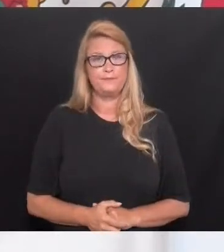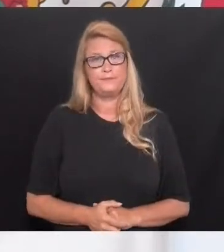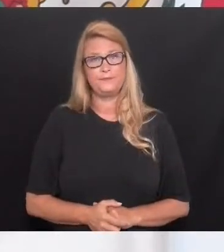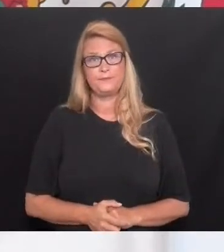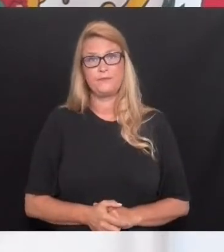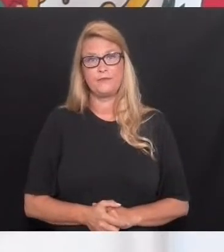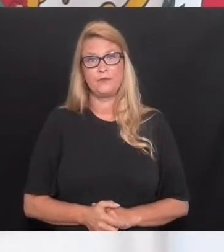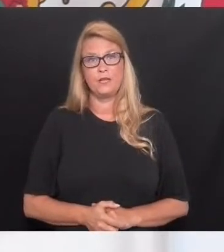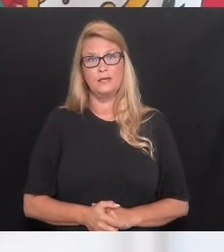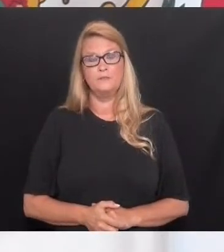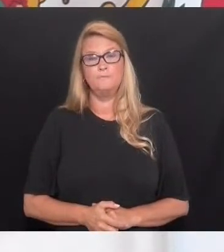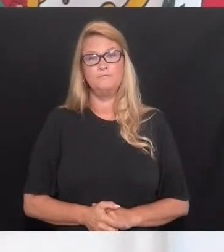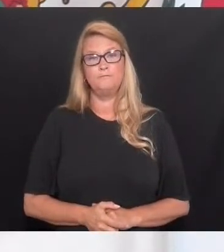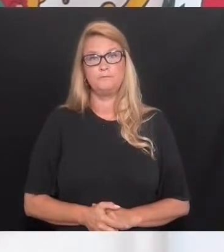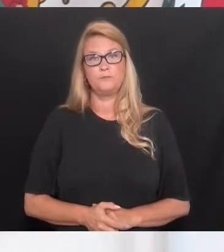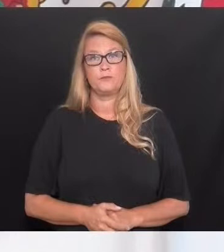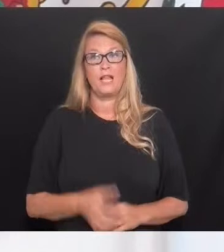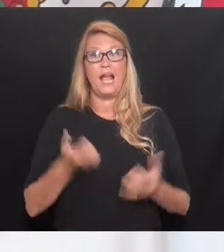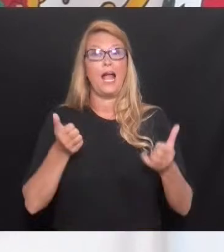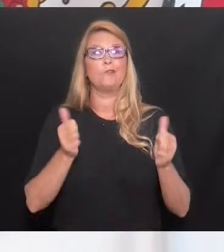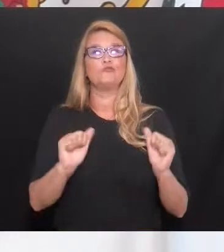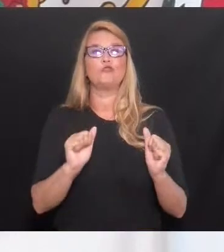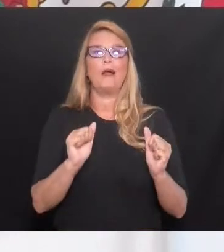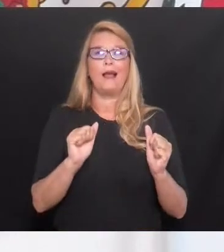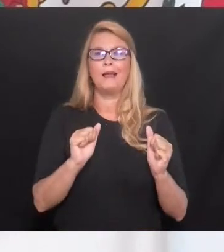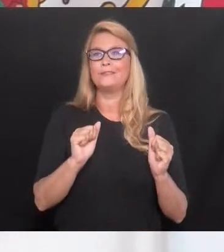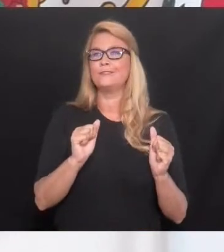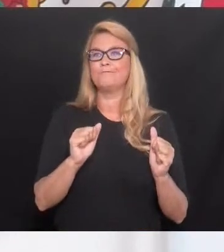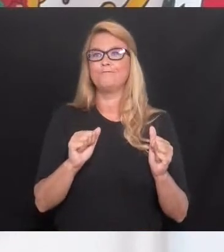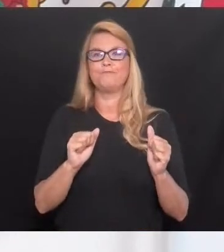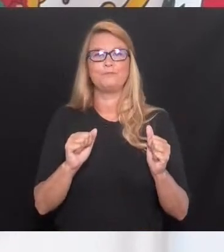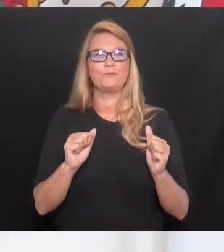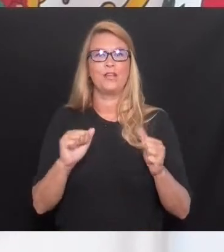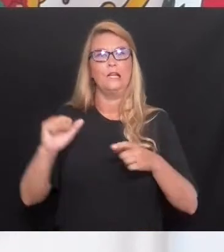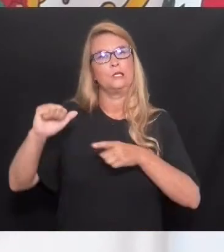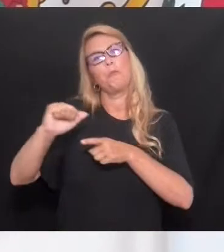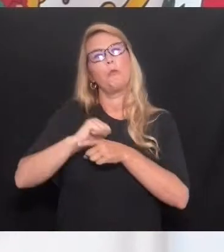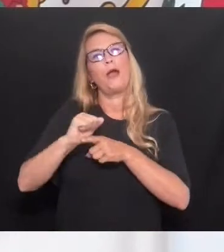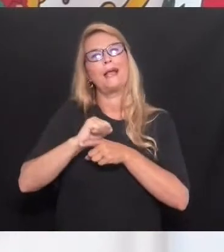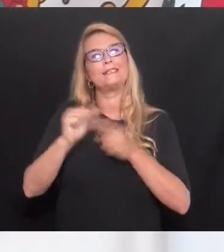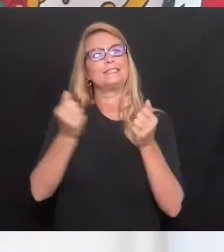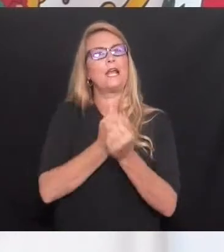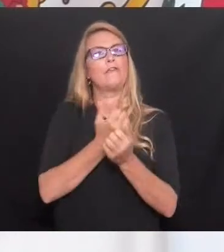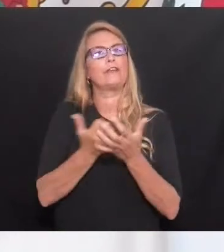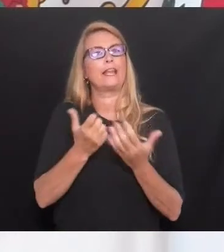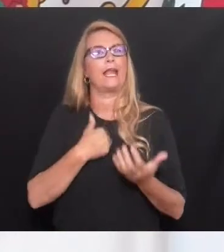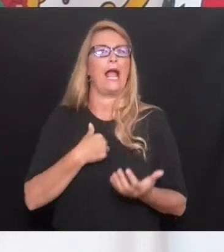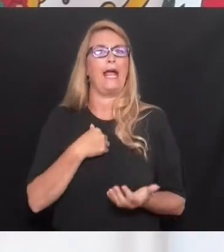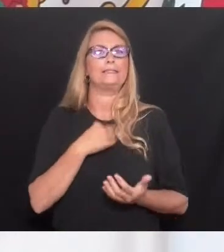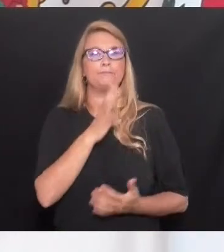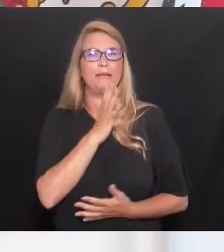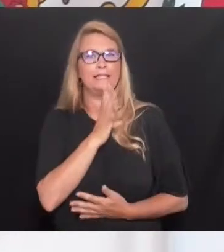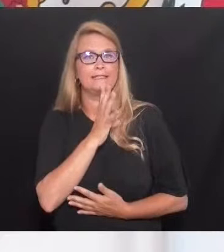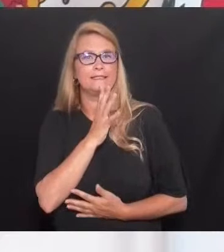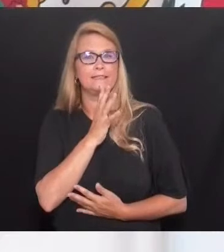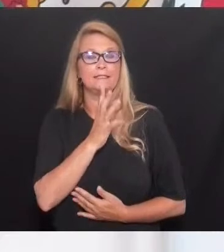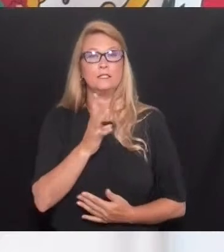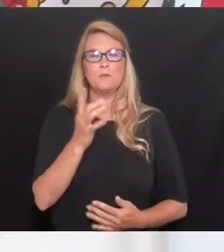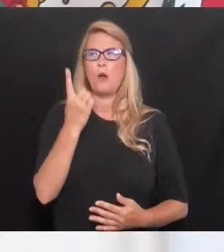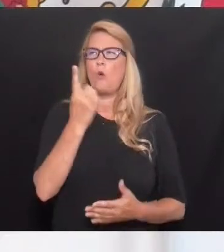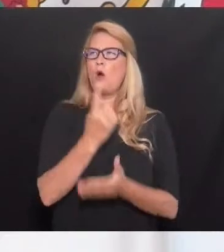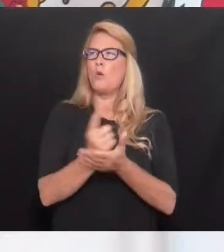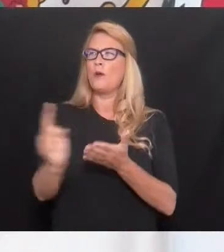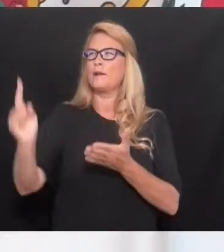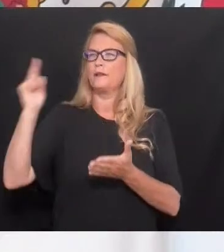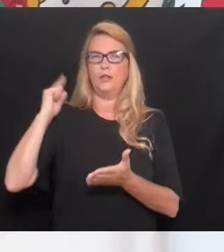A perfect example of what I'm trying to tell you, I want to always try to practice what I preach. You know, about, I don't know, a week